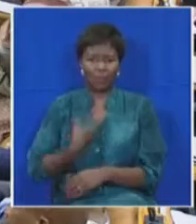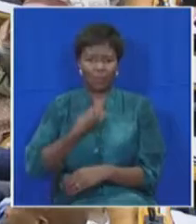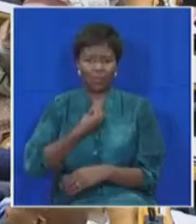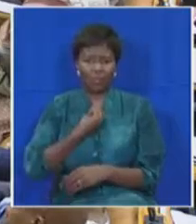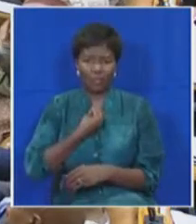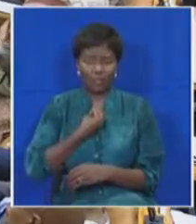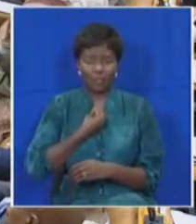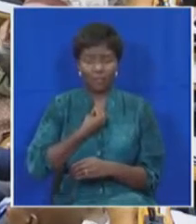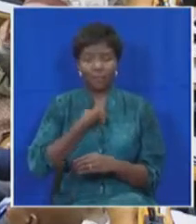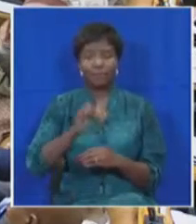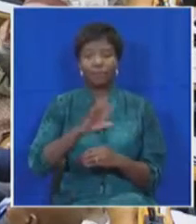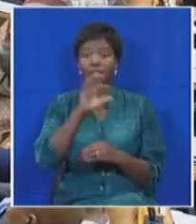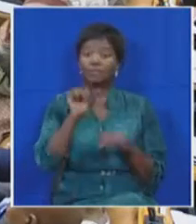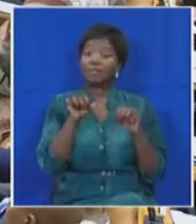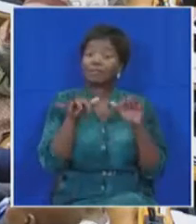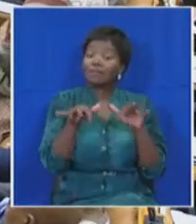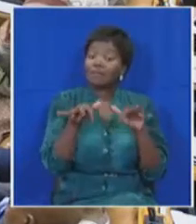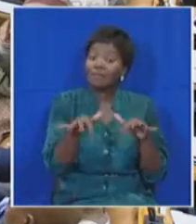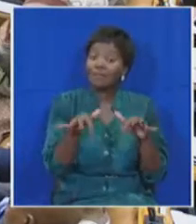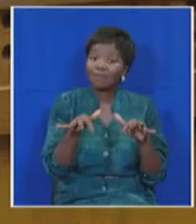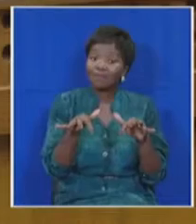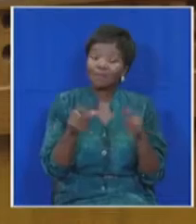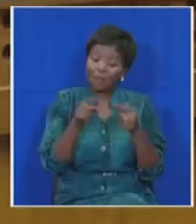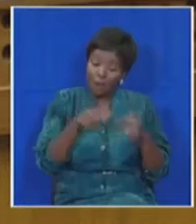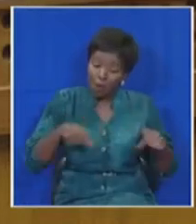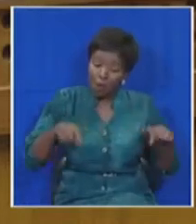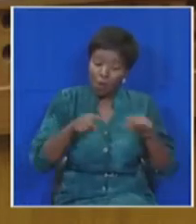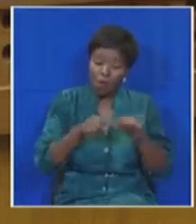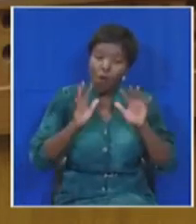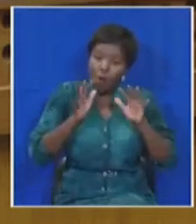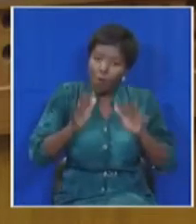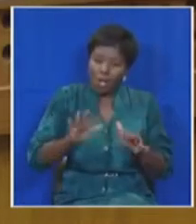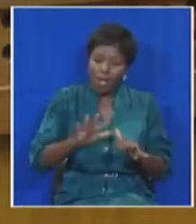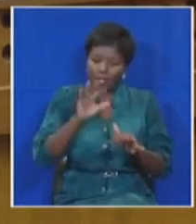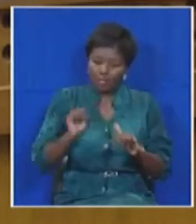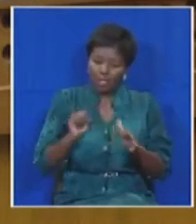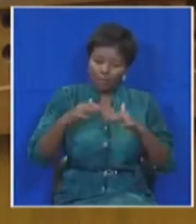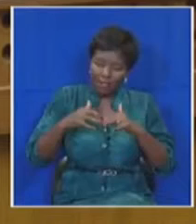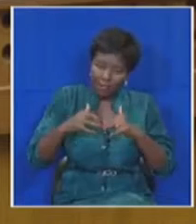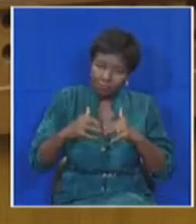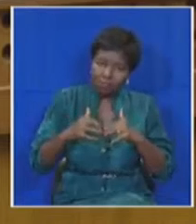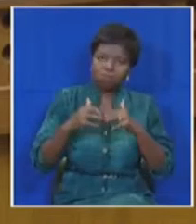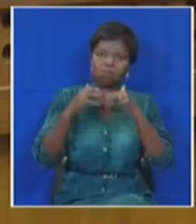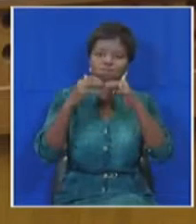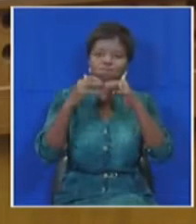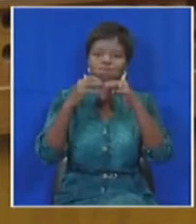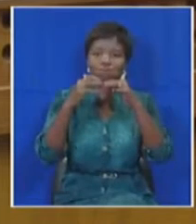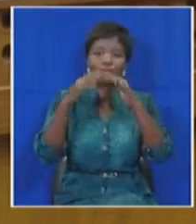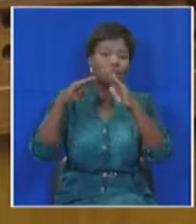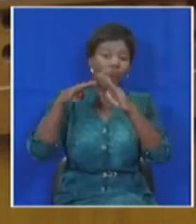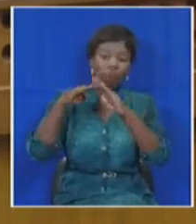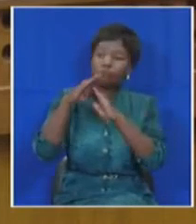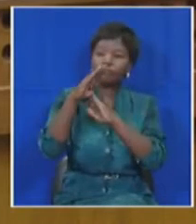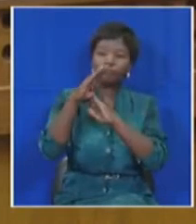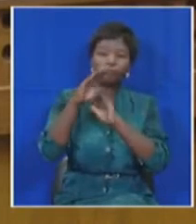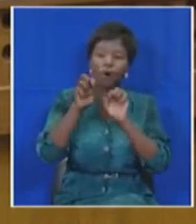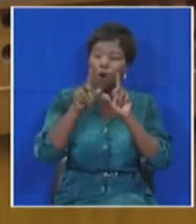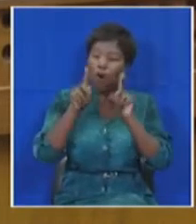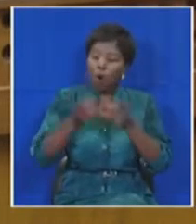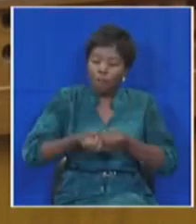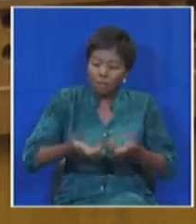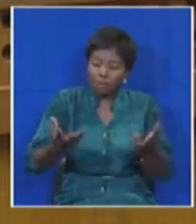Fellow South Africans, we will build a lean, caring, efficient state tasked with creating opportunities